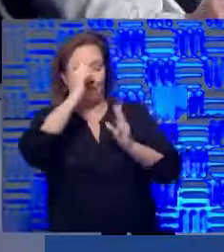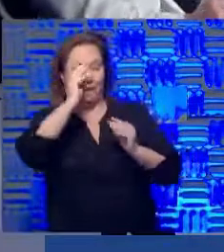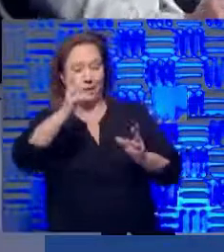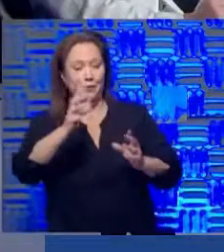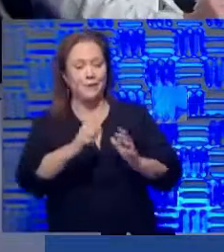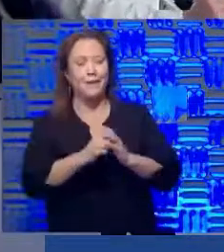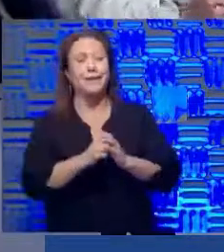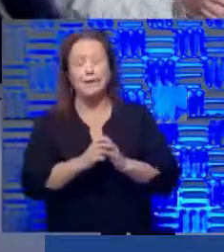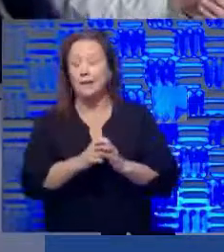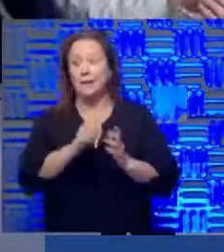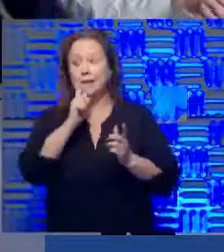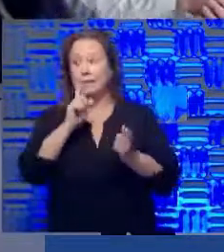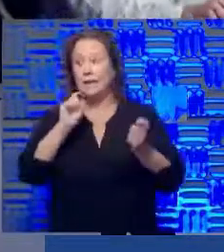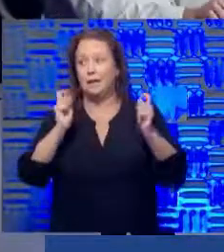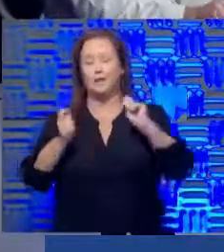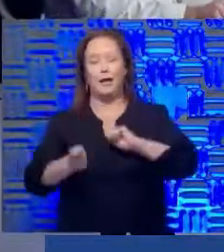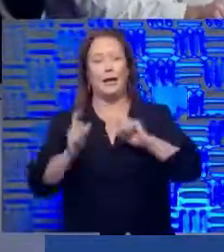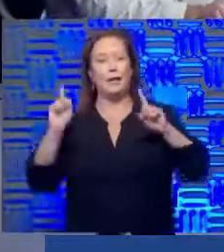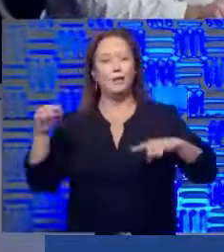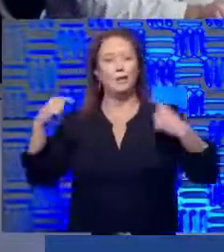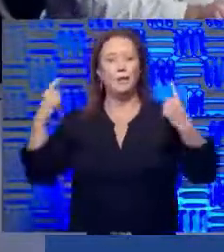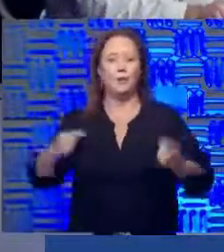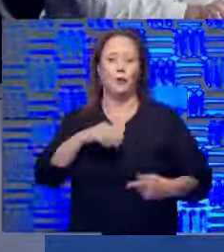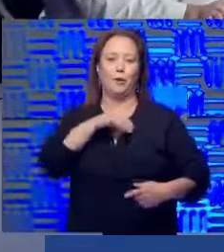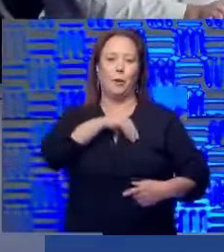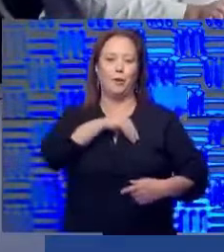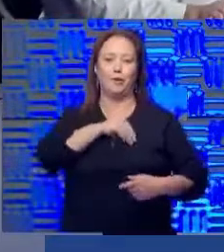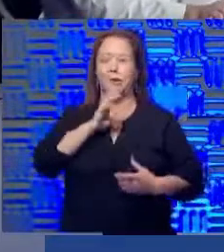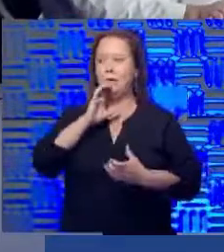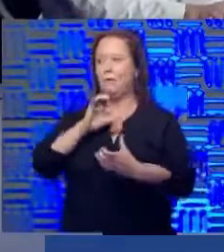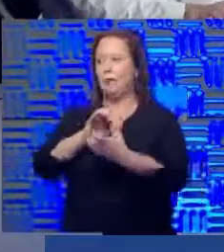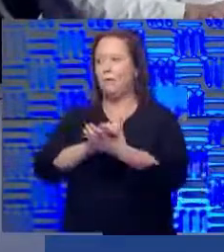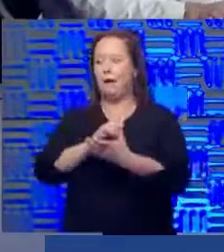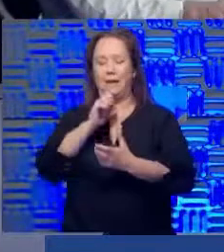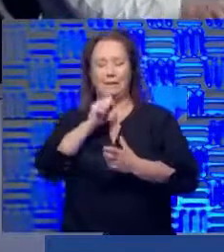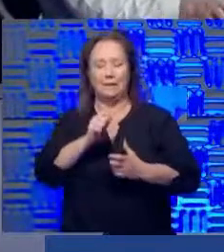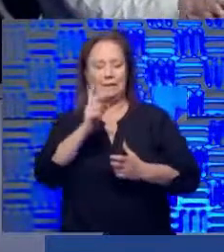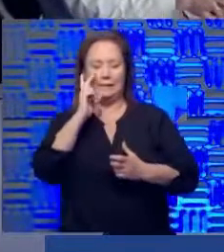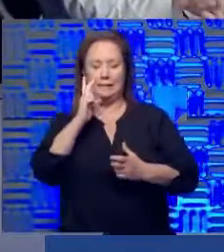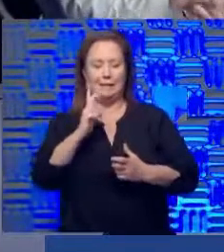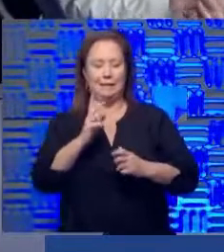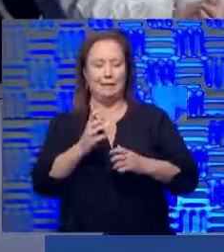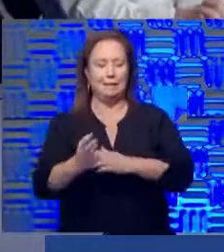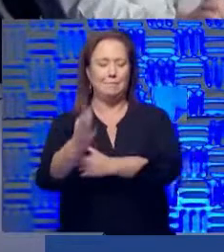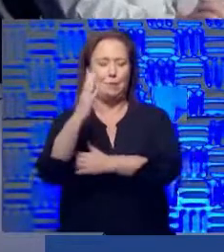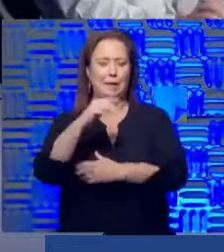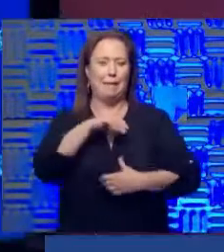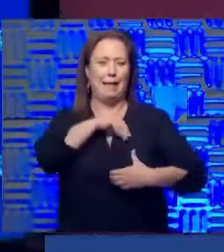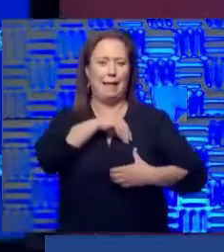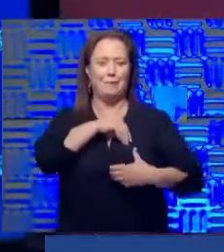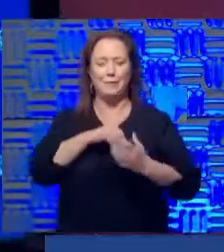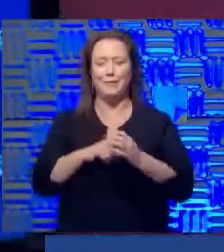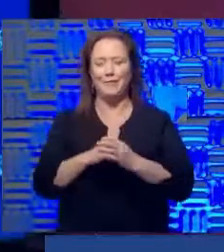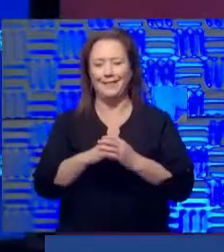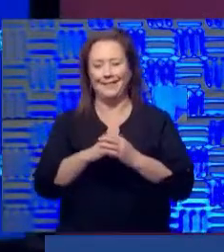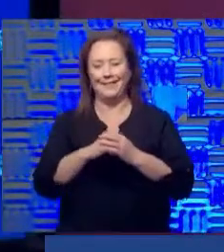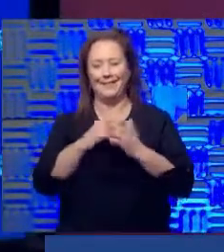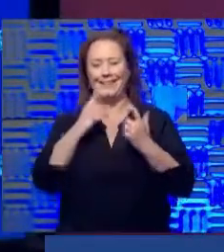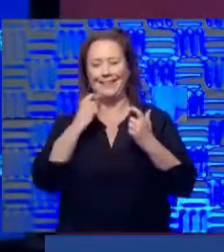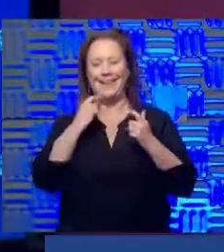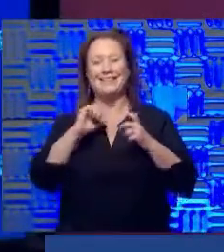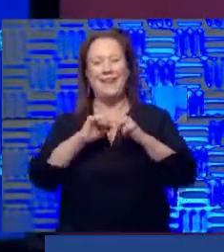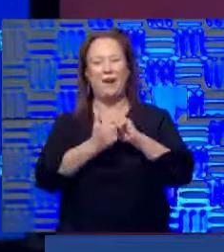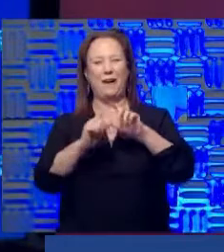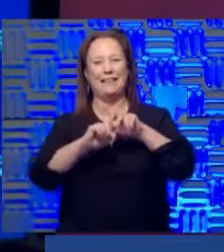It hasn't changed. A handkerchief right there. It's fair. My wife didn't get a chance to see it. I left her alone. That's how I escaped with